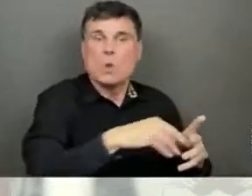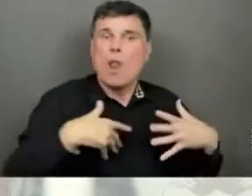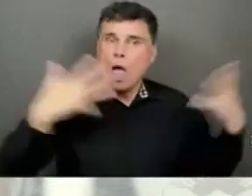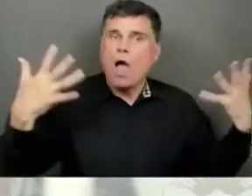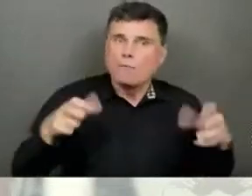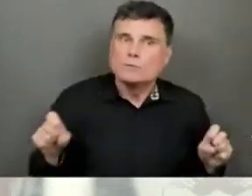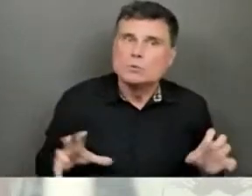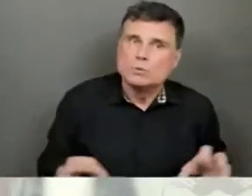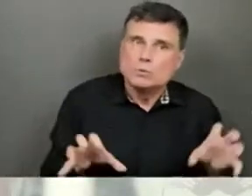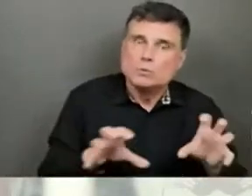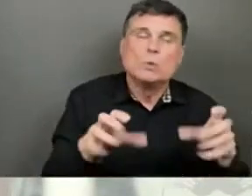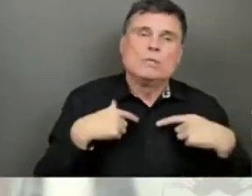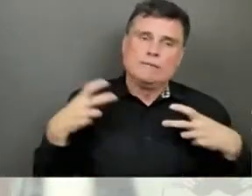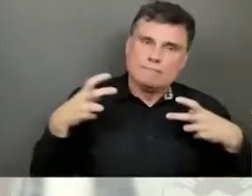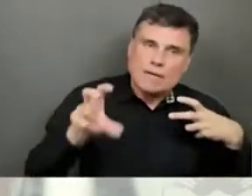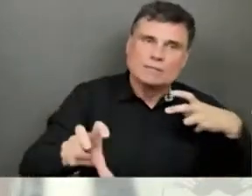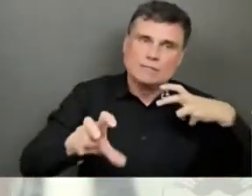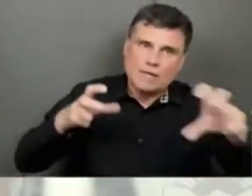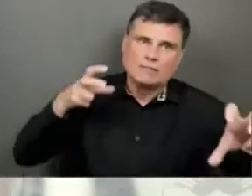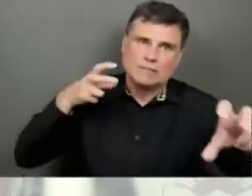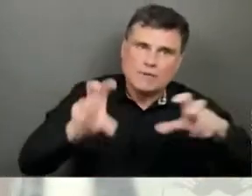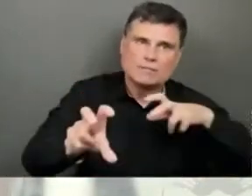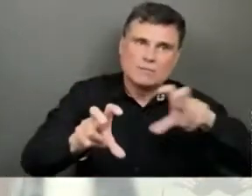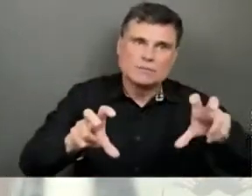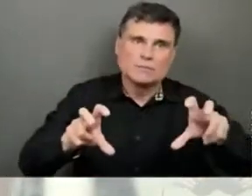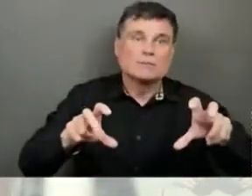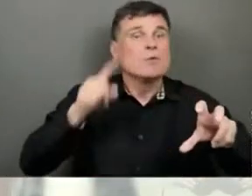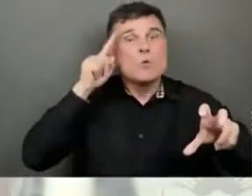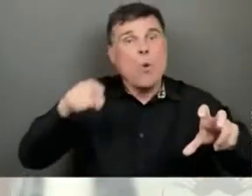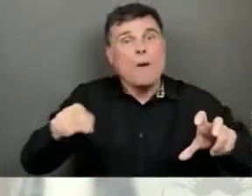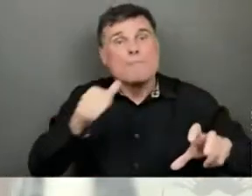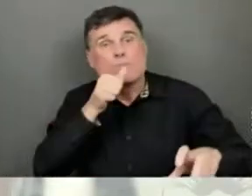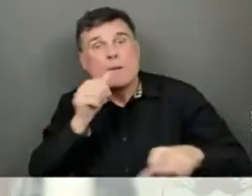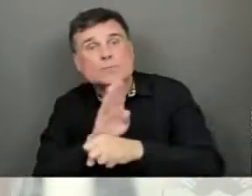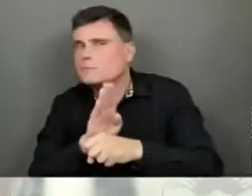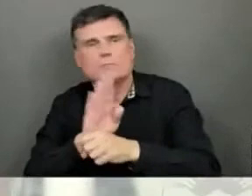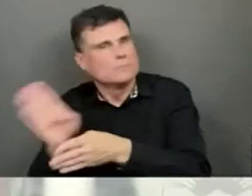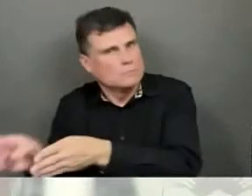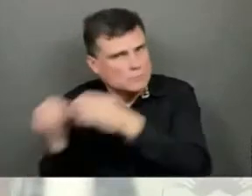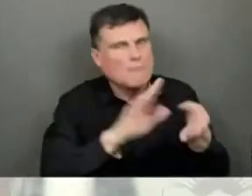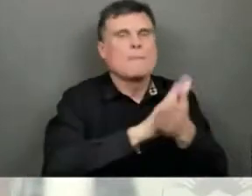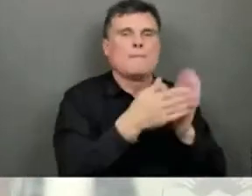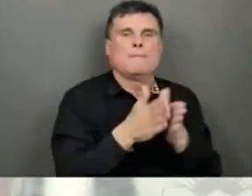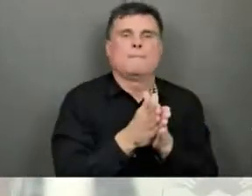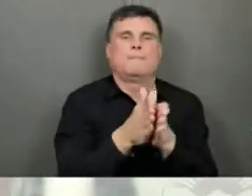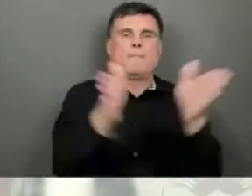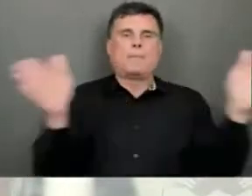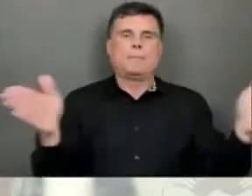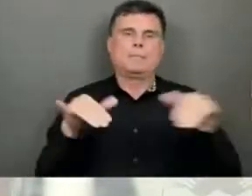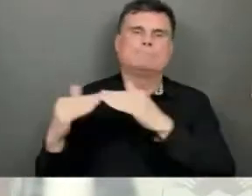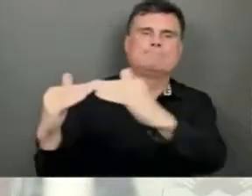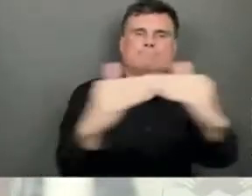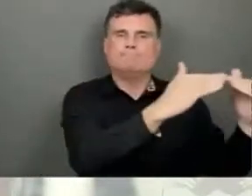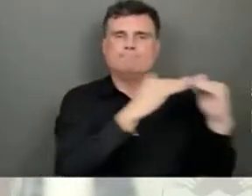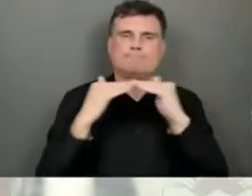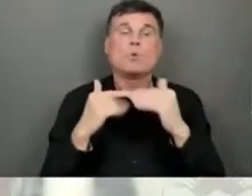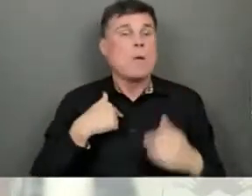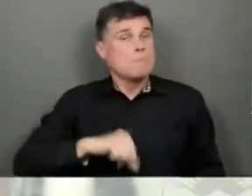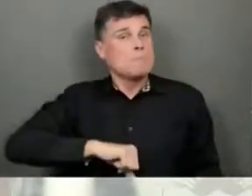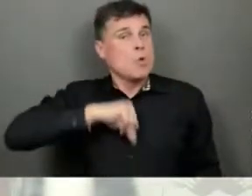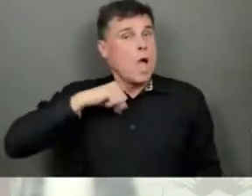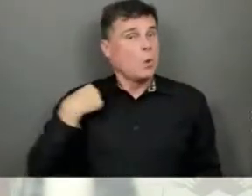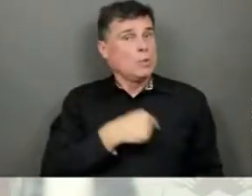healthcare system work and to bring people back into the public system. We're really very, very proud of that record.